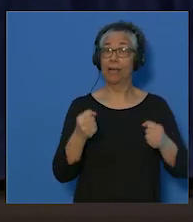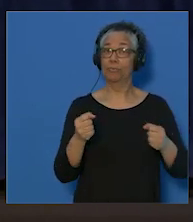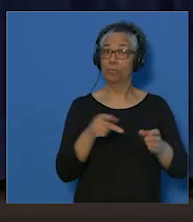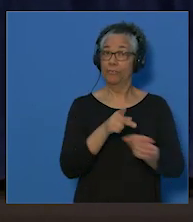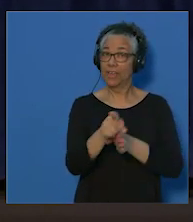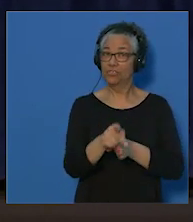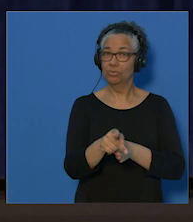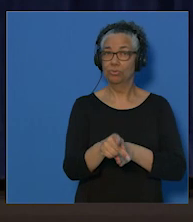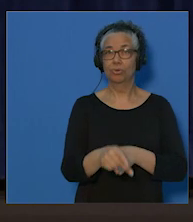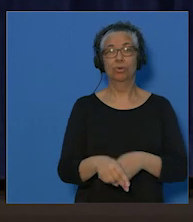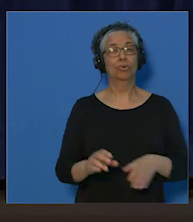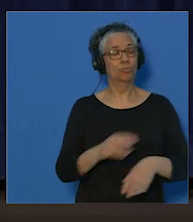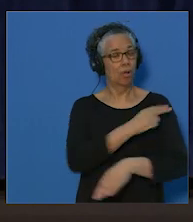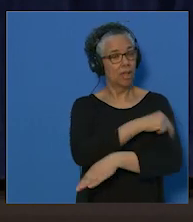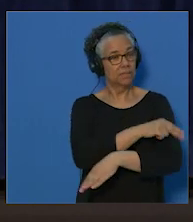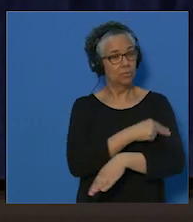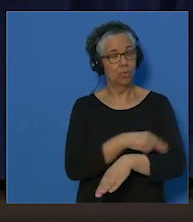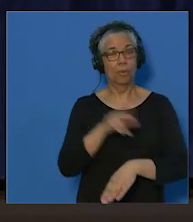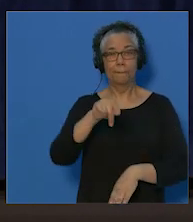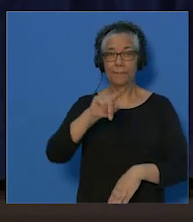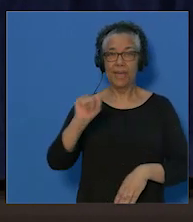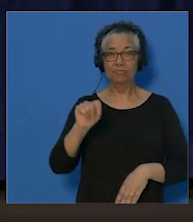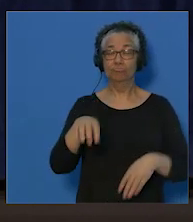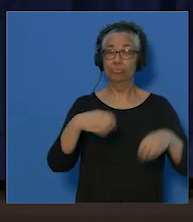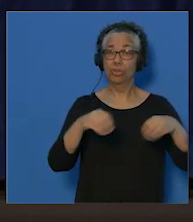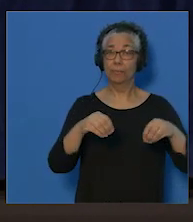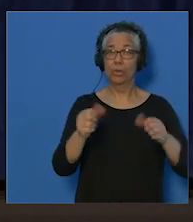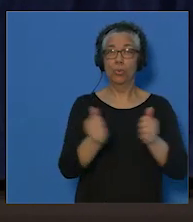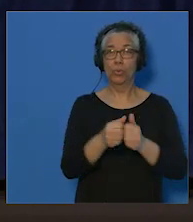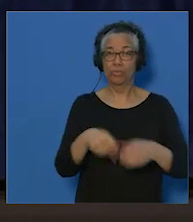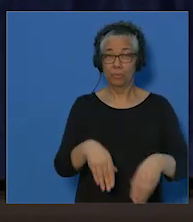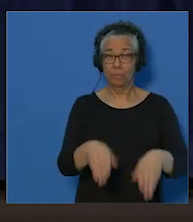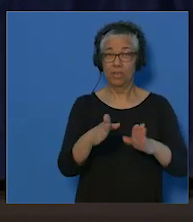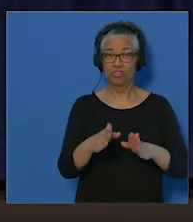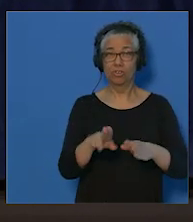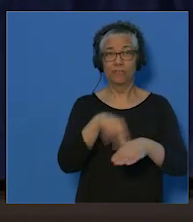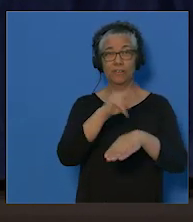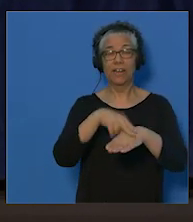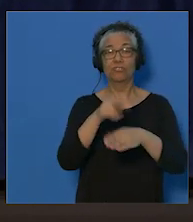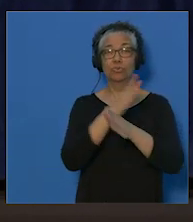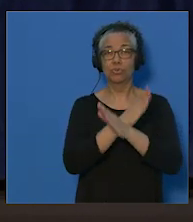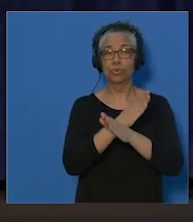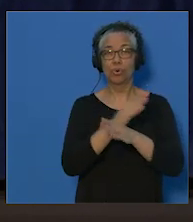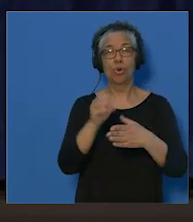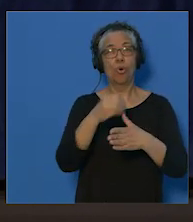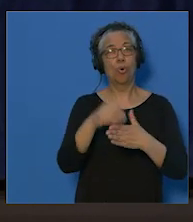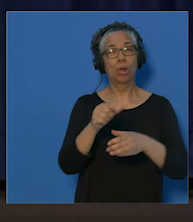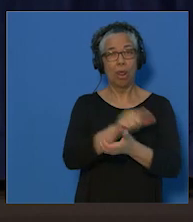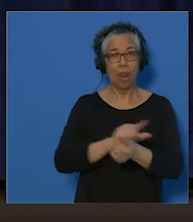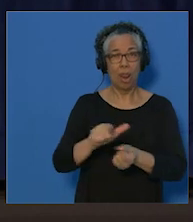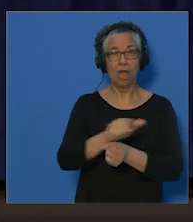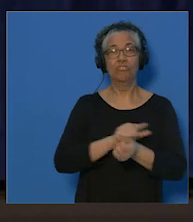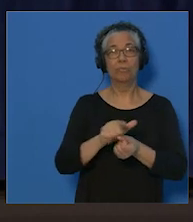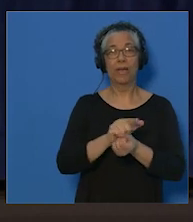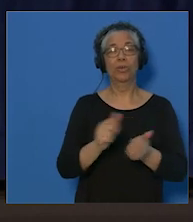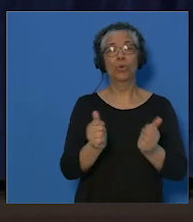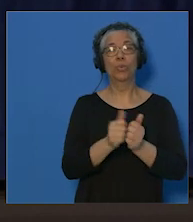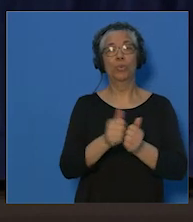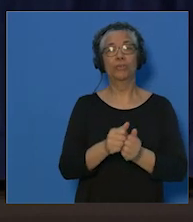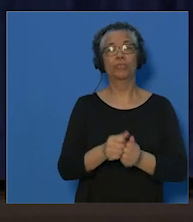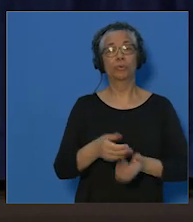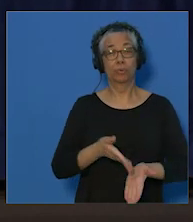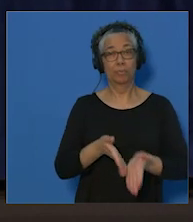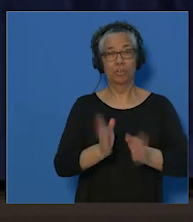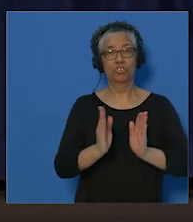other health facility, a pet shop with the permission of the Minister of National Security, or a laundromat with the permission of the Minister of